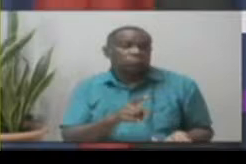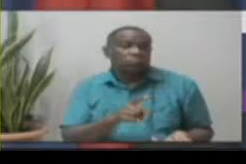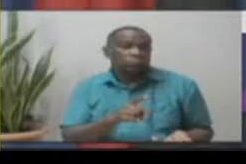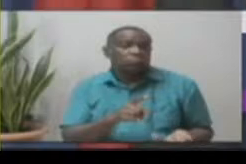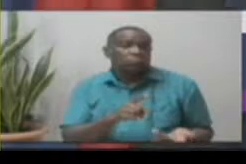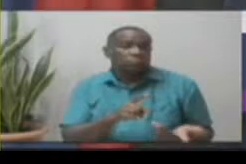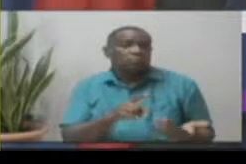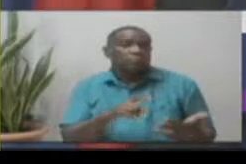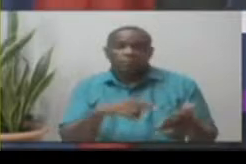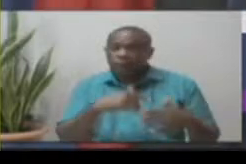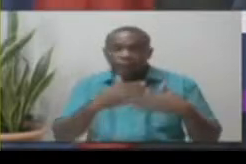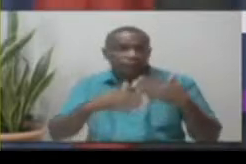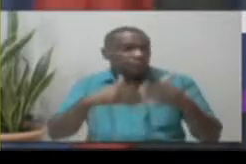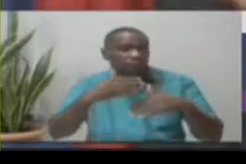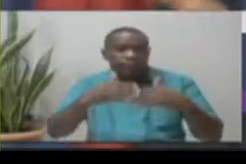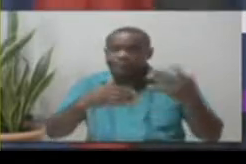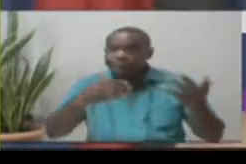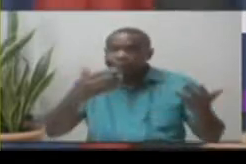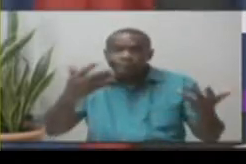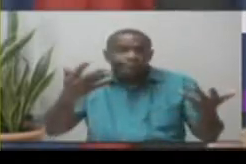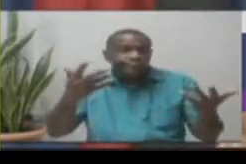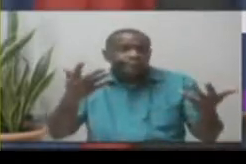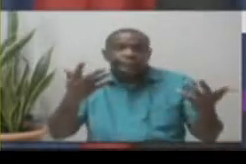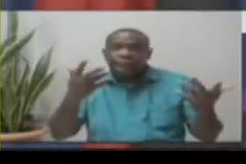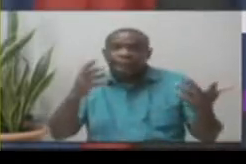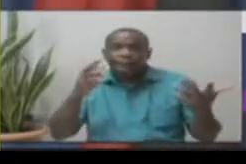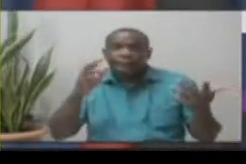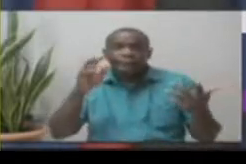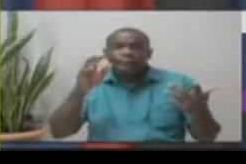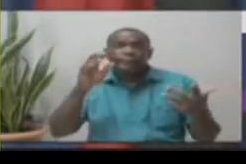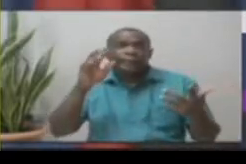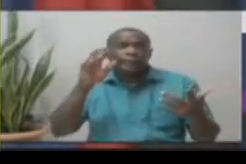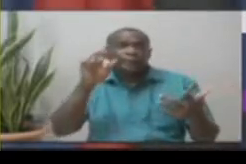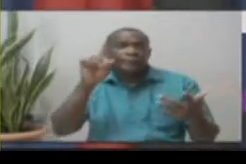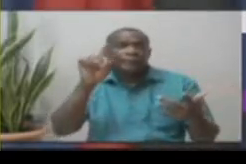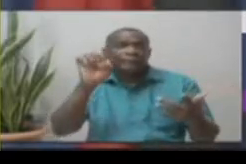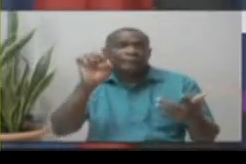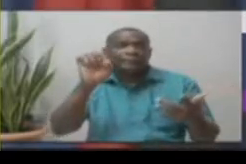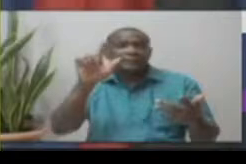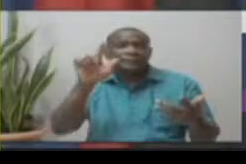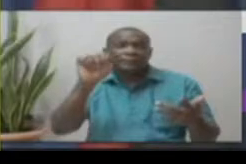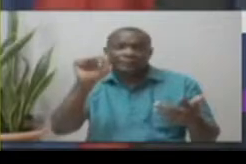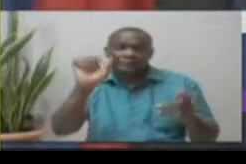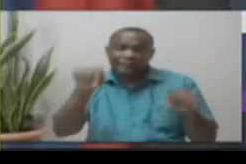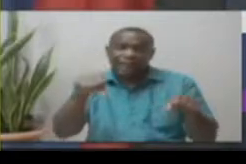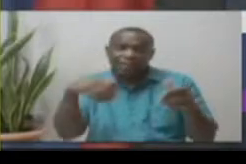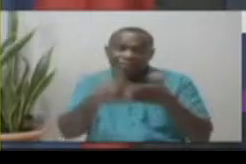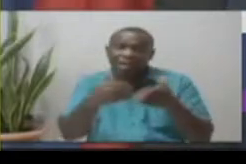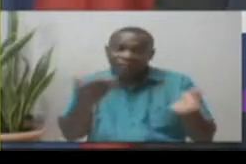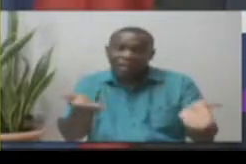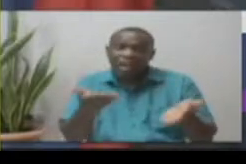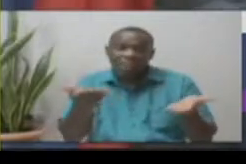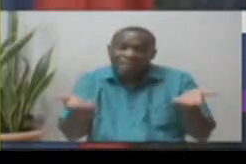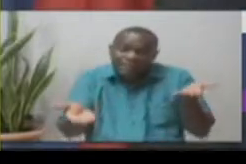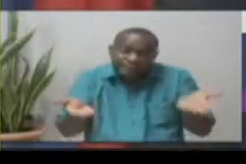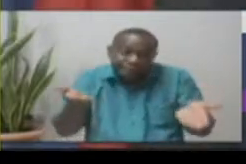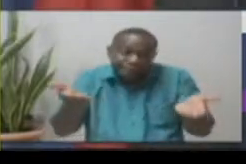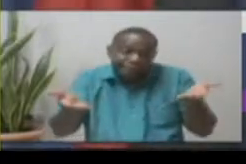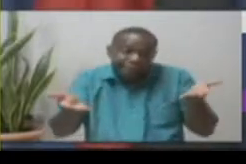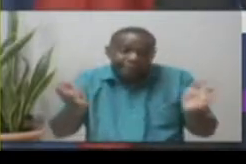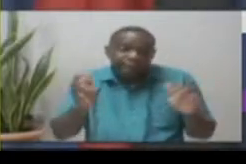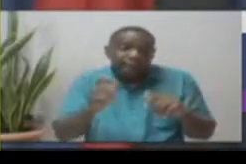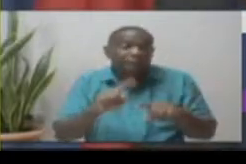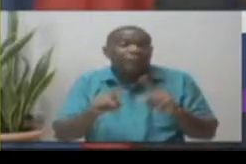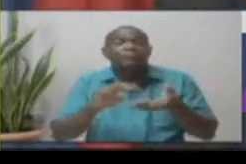line it's quite possible that that Delta variant would get here. But then we don't throw our hands up in the air